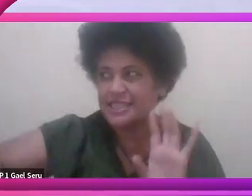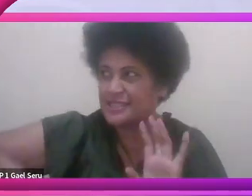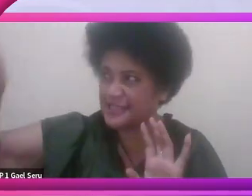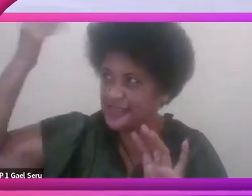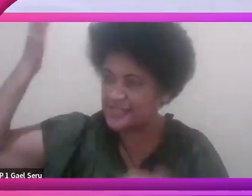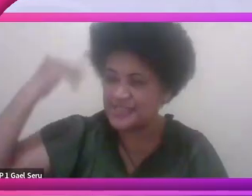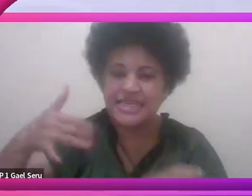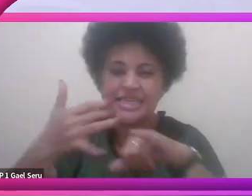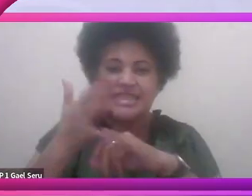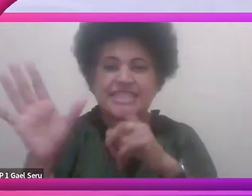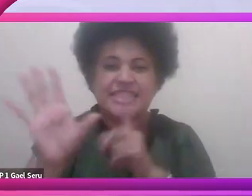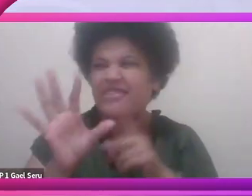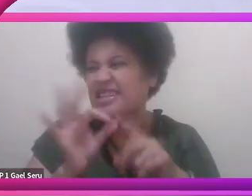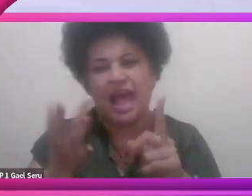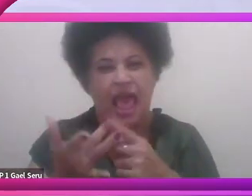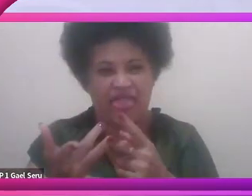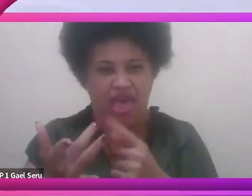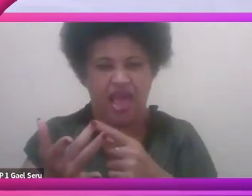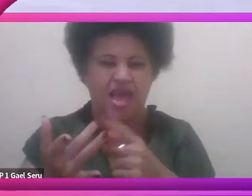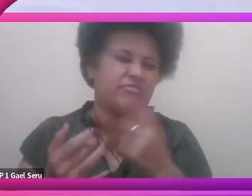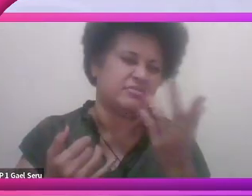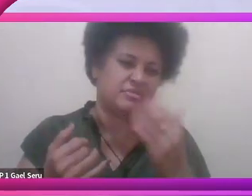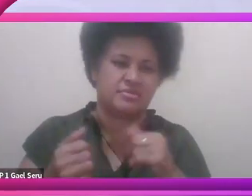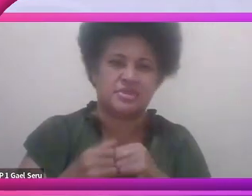Syphilis outbreak have been recorded in